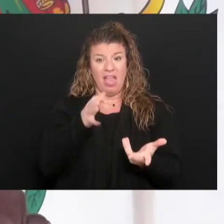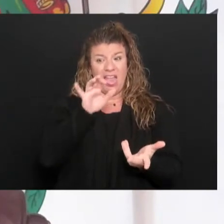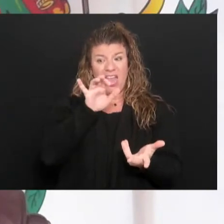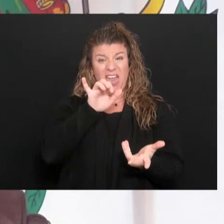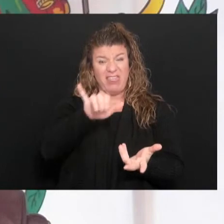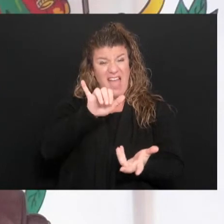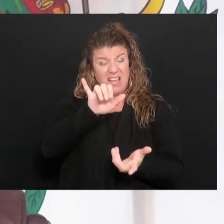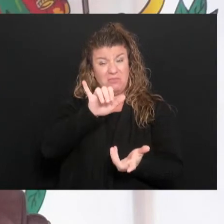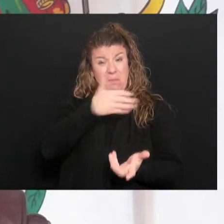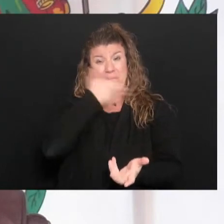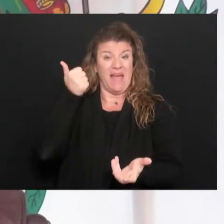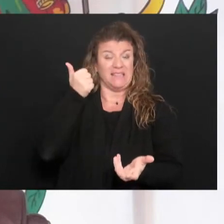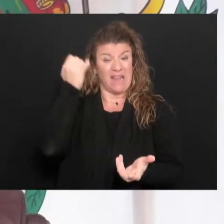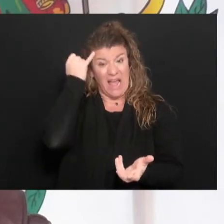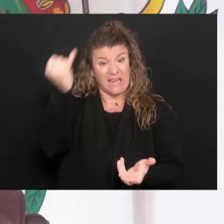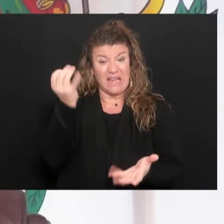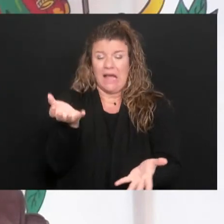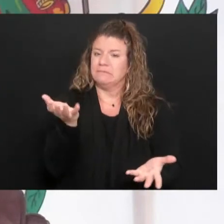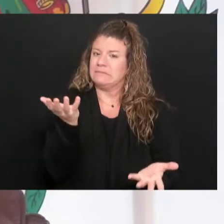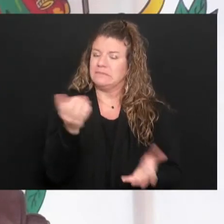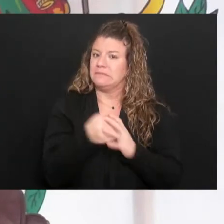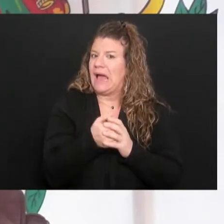the thing to do. But Dr. Marsh, go ahead.